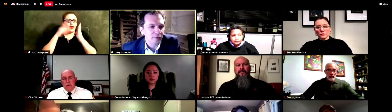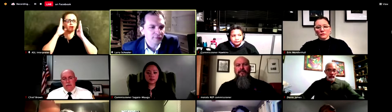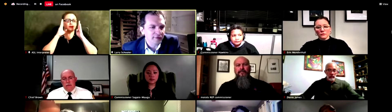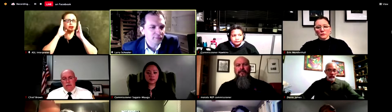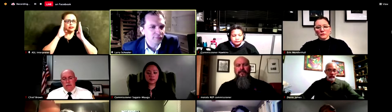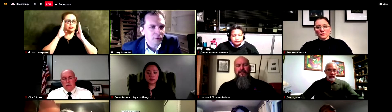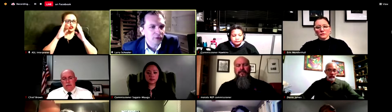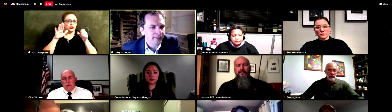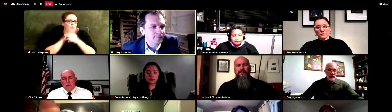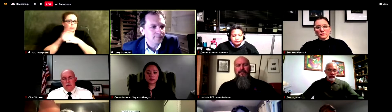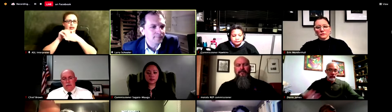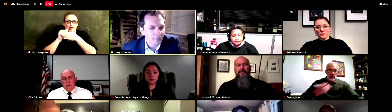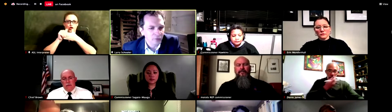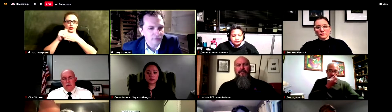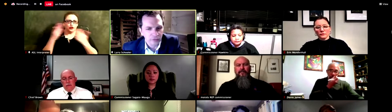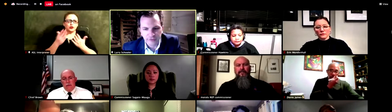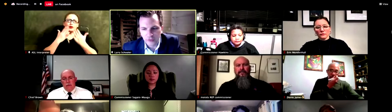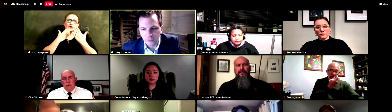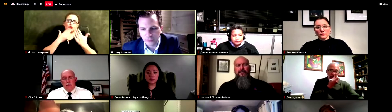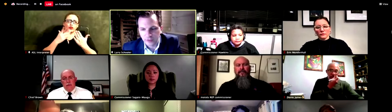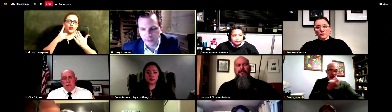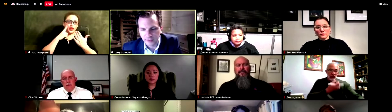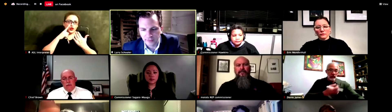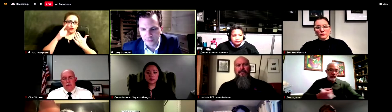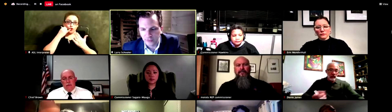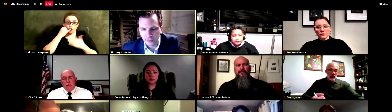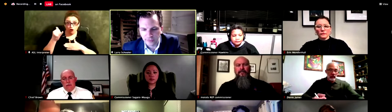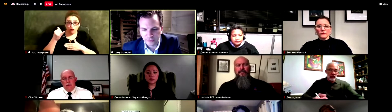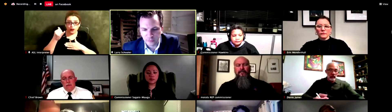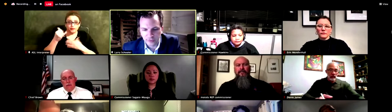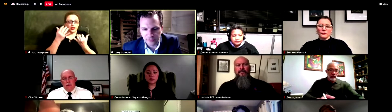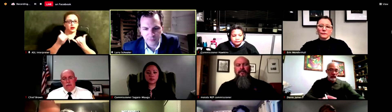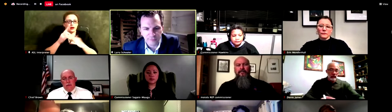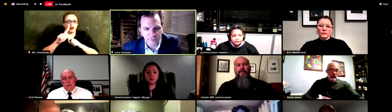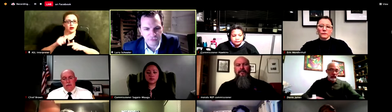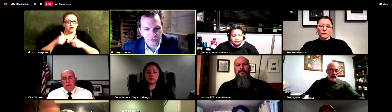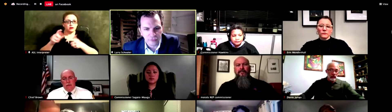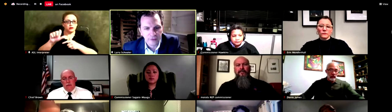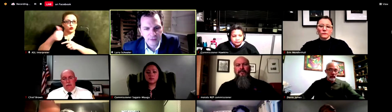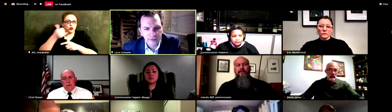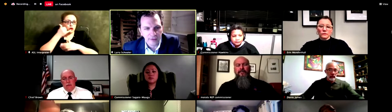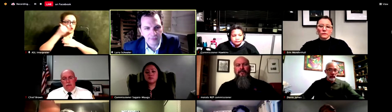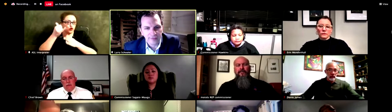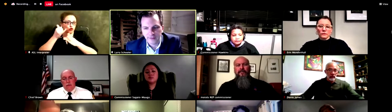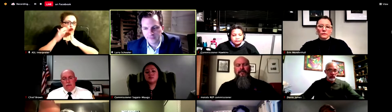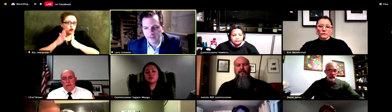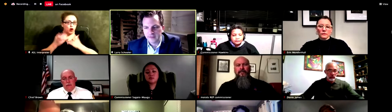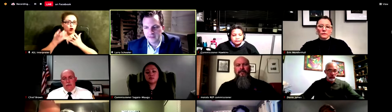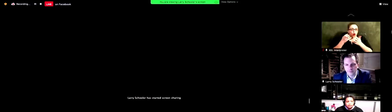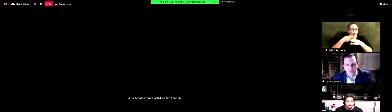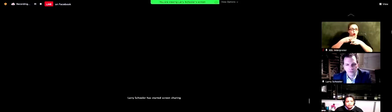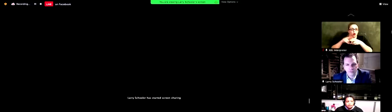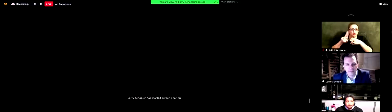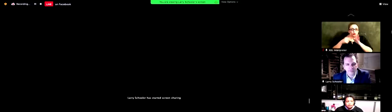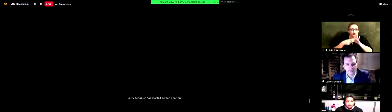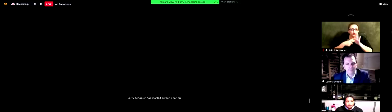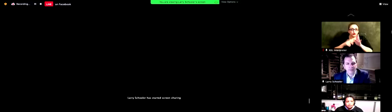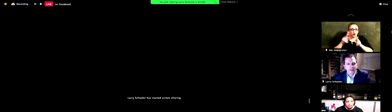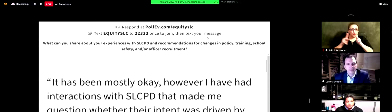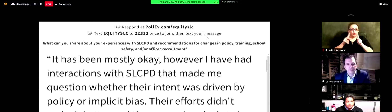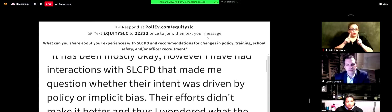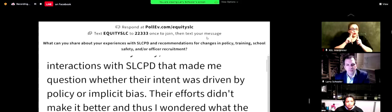So I want to thank you for calling. I'm going to shortly go to another caller. I just wanted to briefly show our attendees that we do have